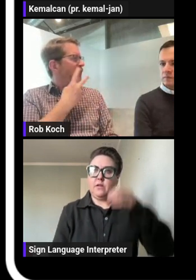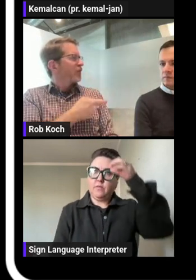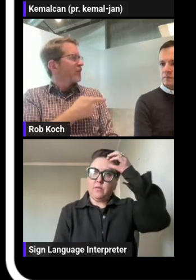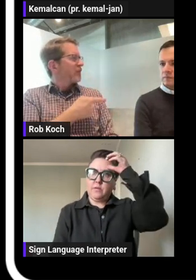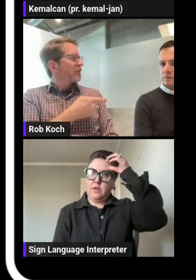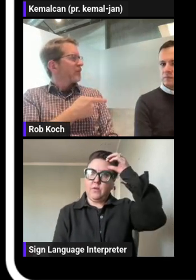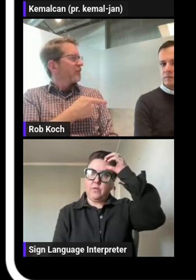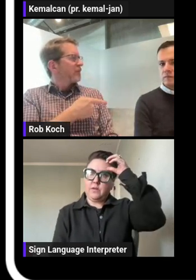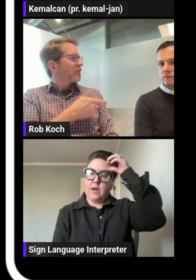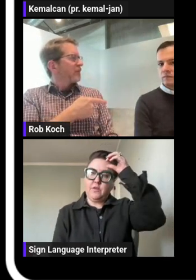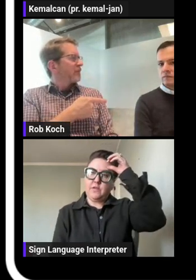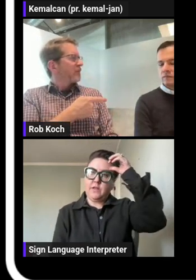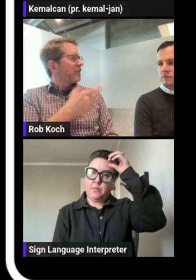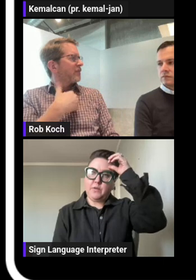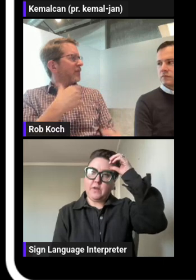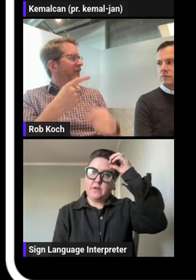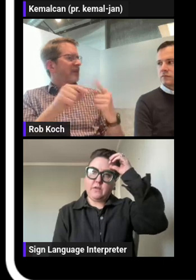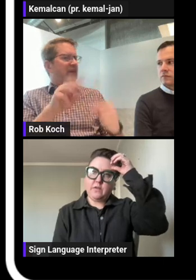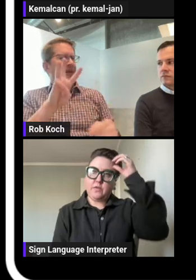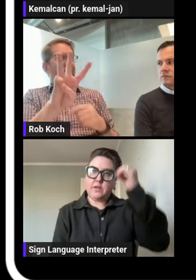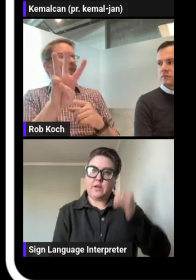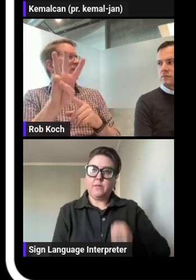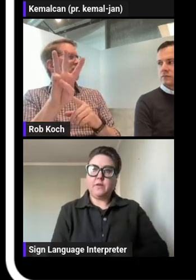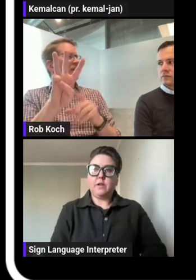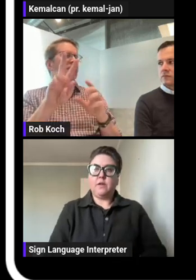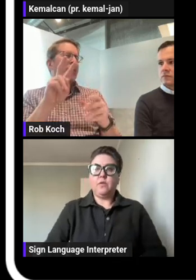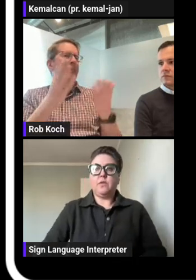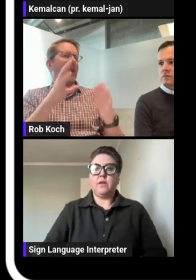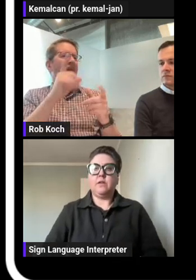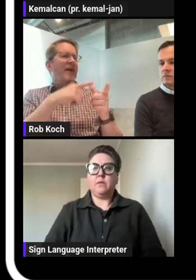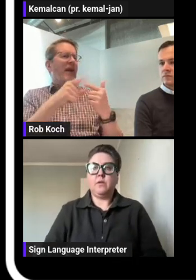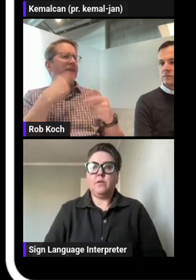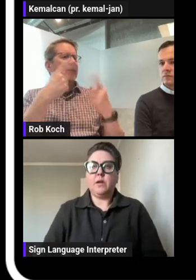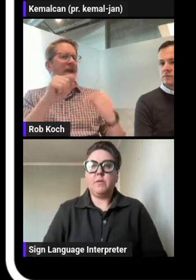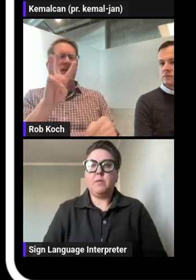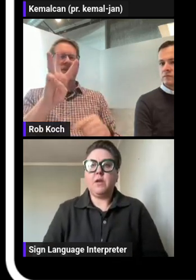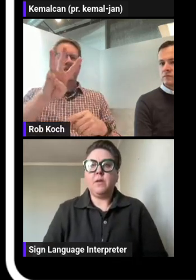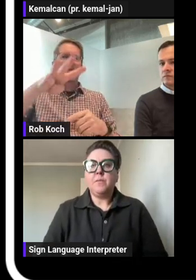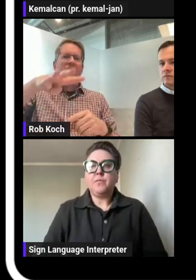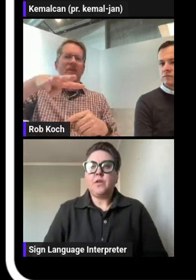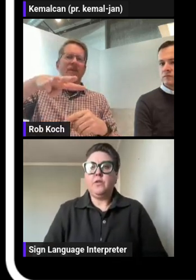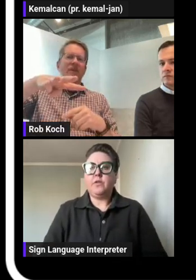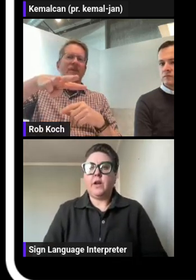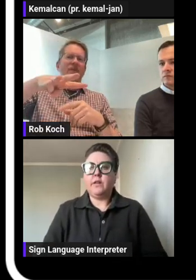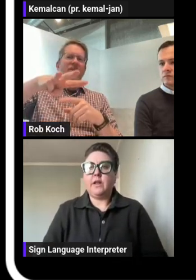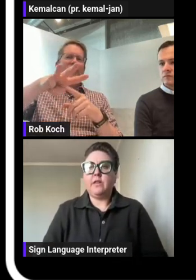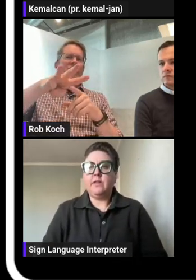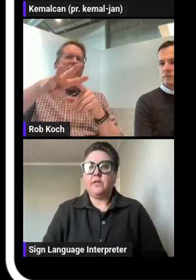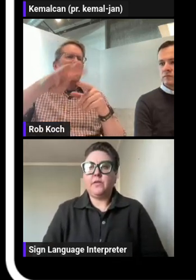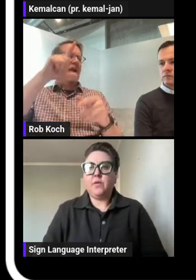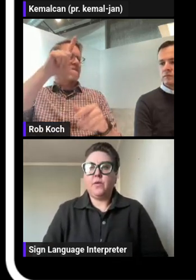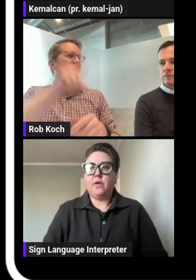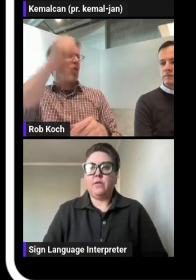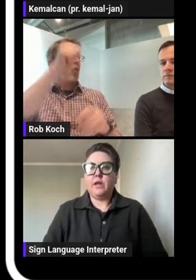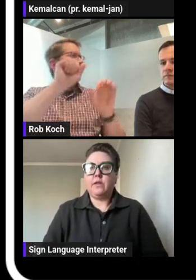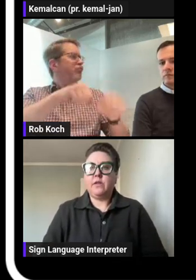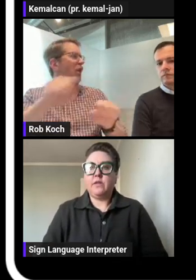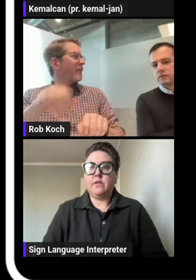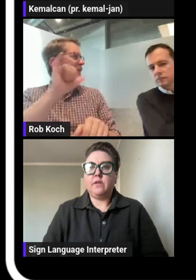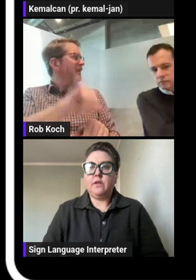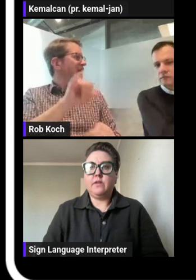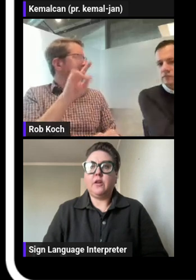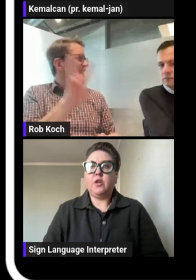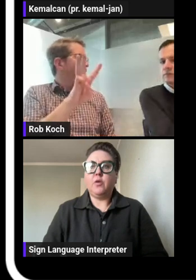and have you seen the percentages of what that comes in? Like if you were to sign W, like maybe you sign it like this or